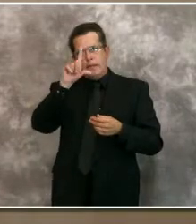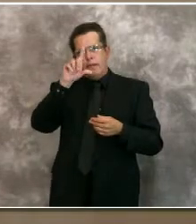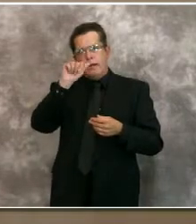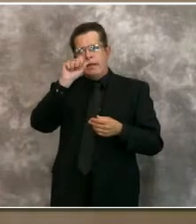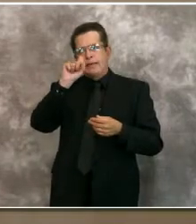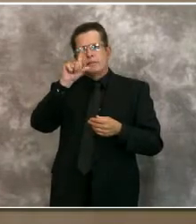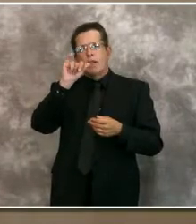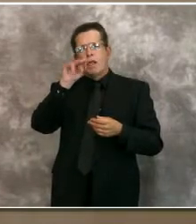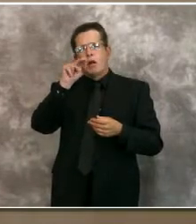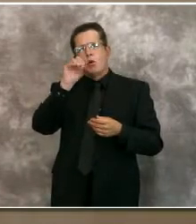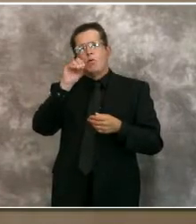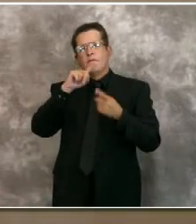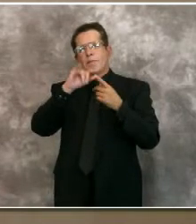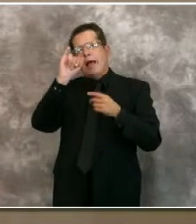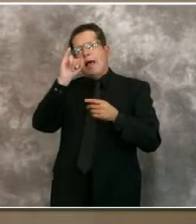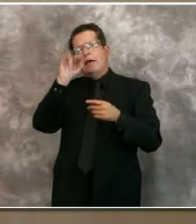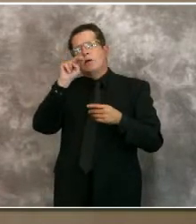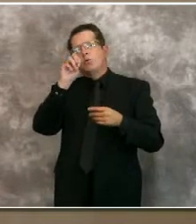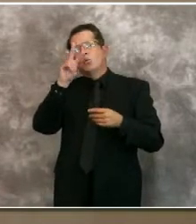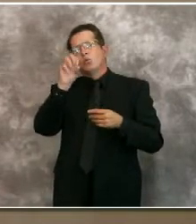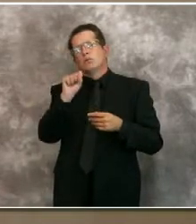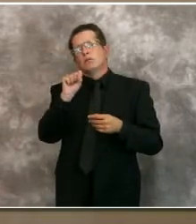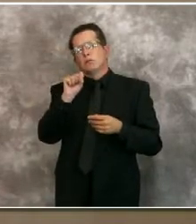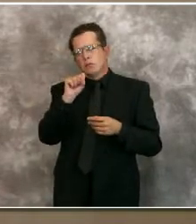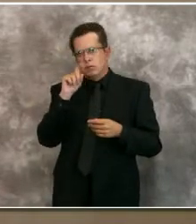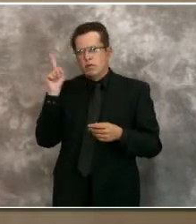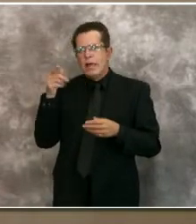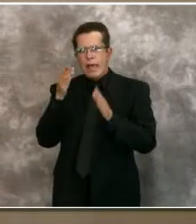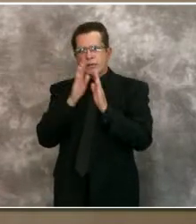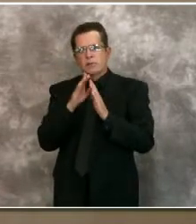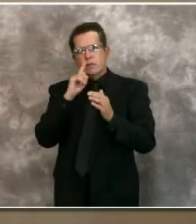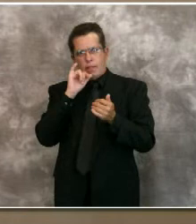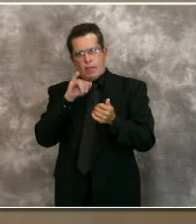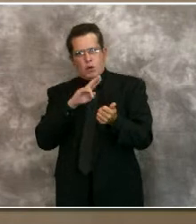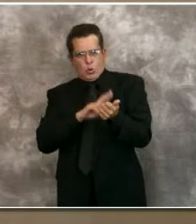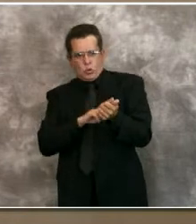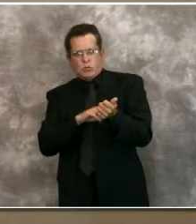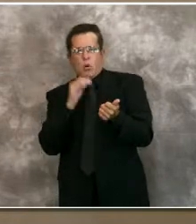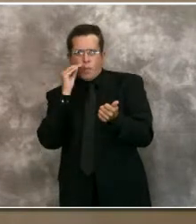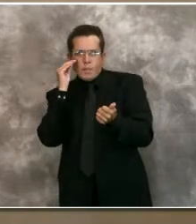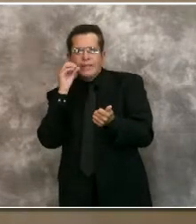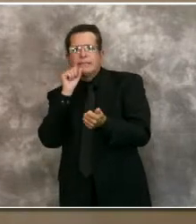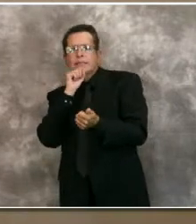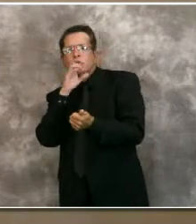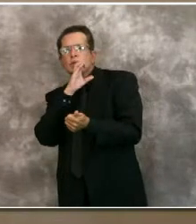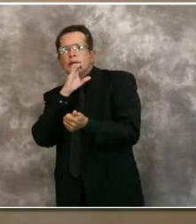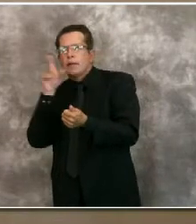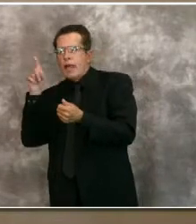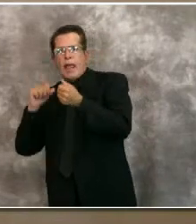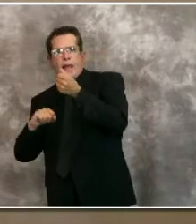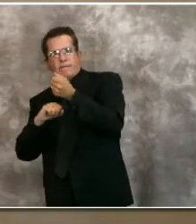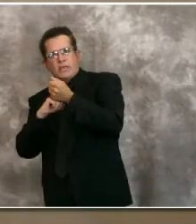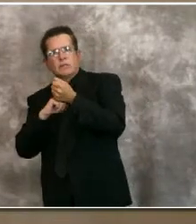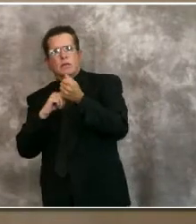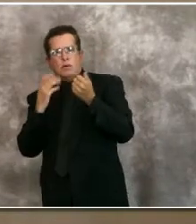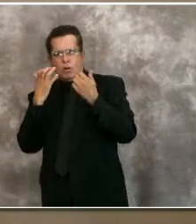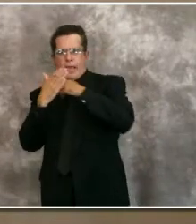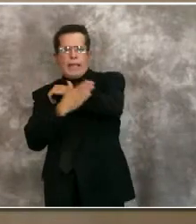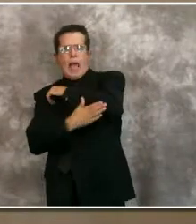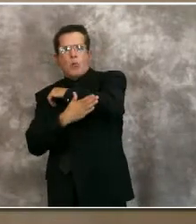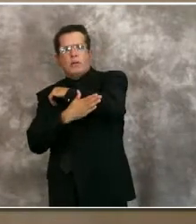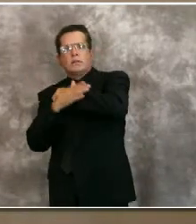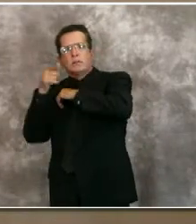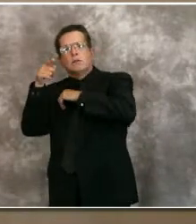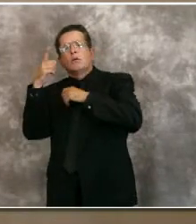from iNewsSource. She's asking, nursing home and senior care advocates have continued to call on counties to release the